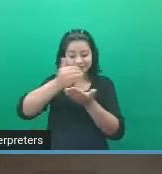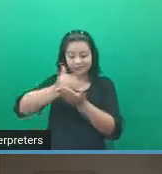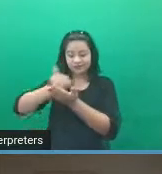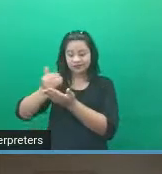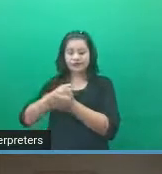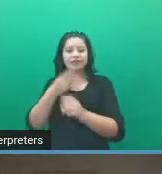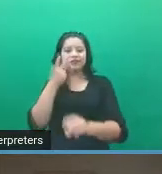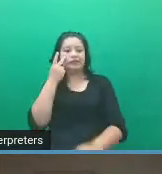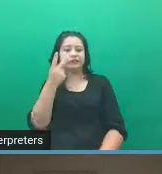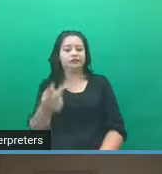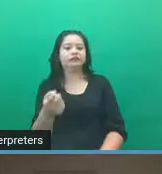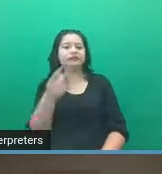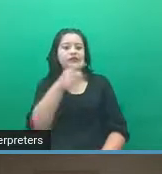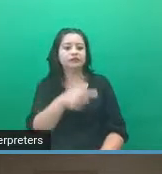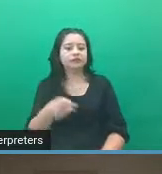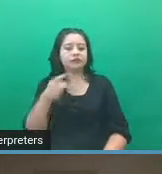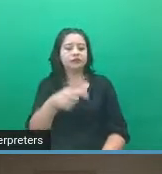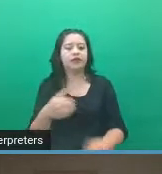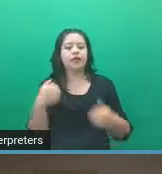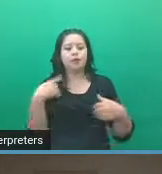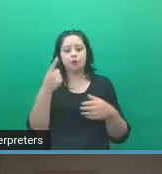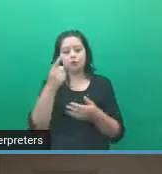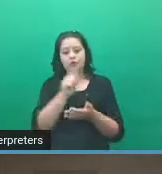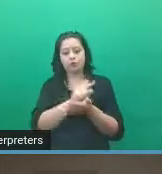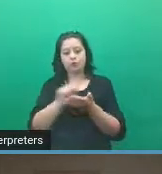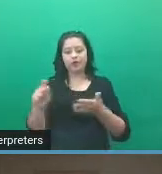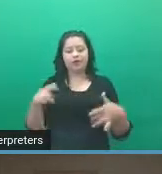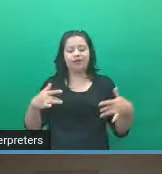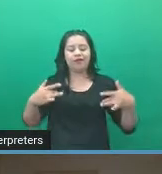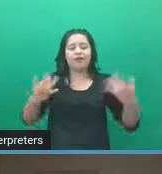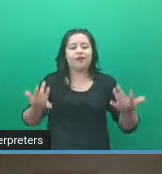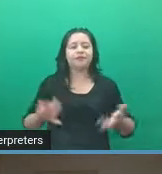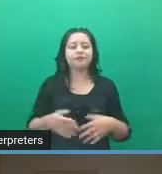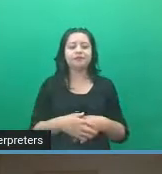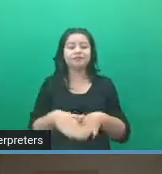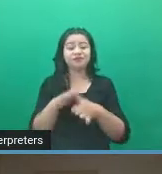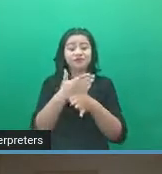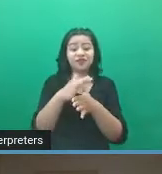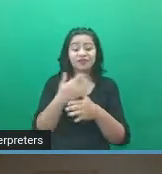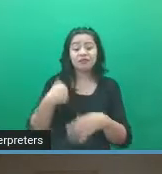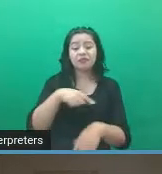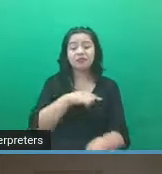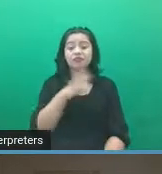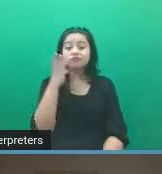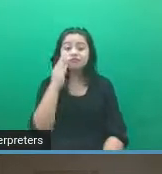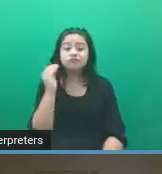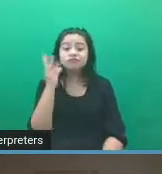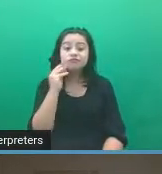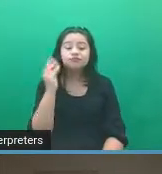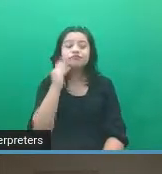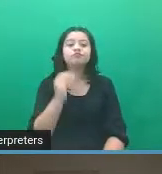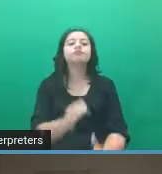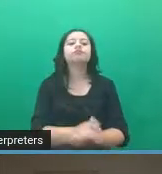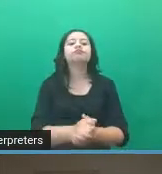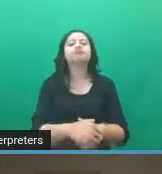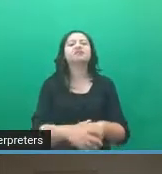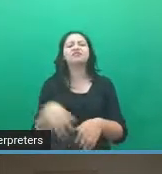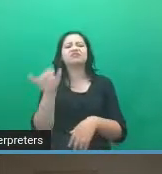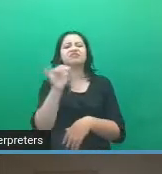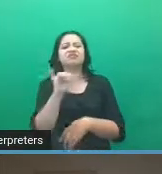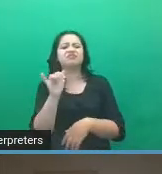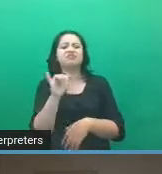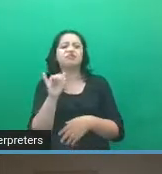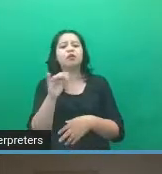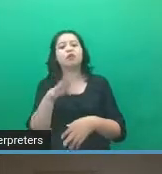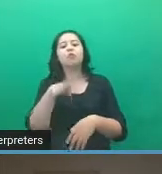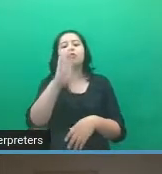out our week-long event through a discussion around our shared experience. A Jamboard is an interactive whiteboard or bulletin board,